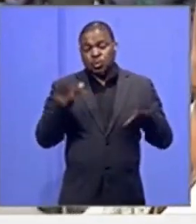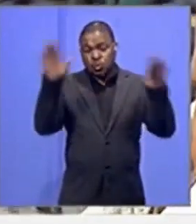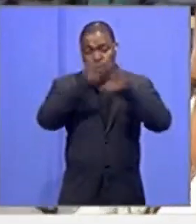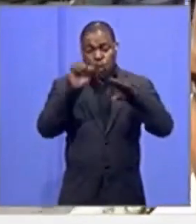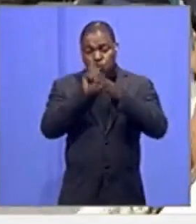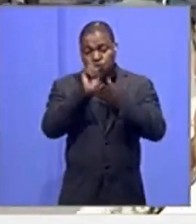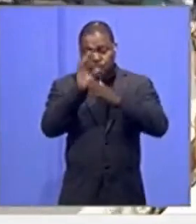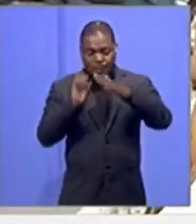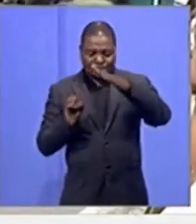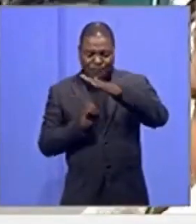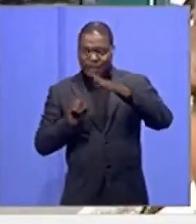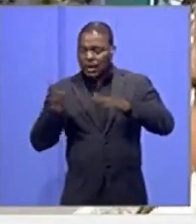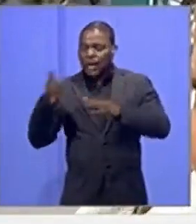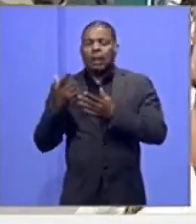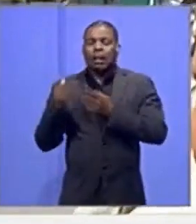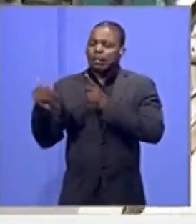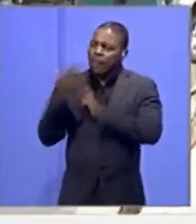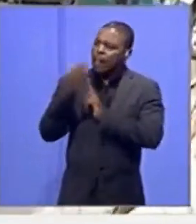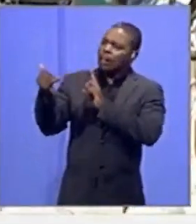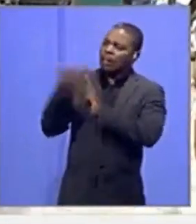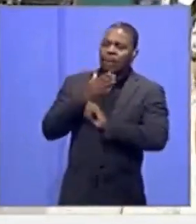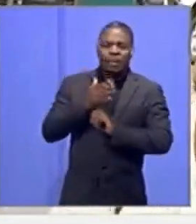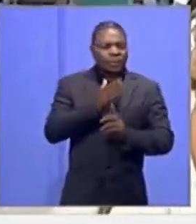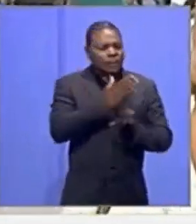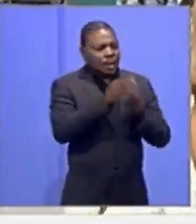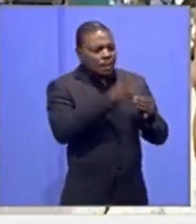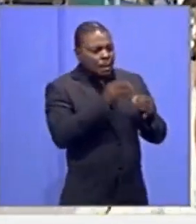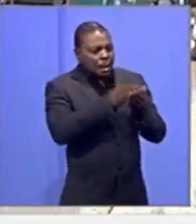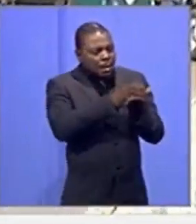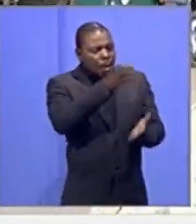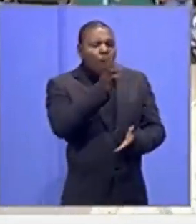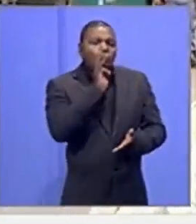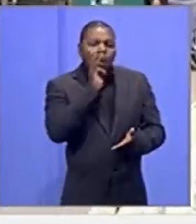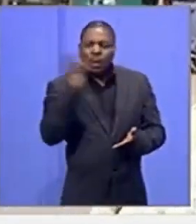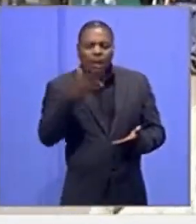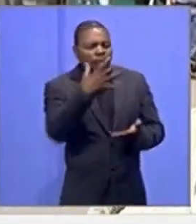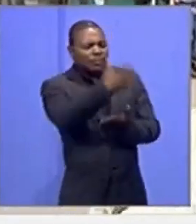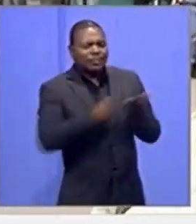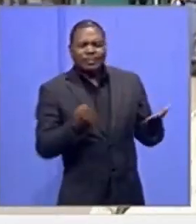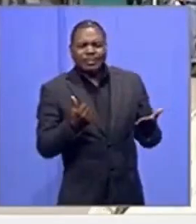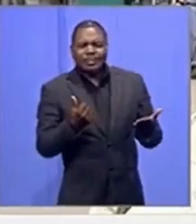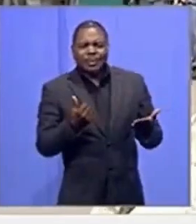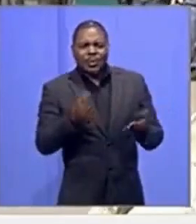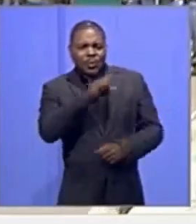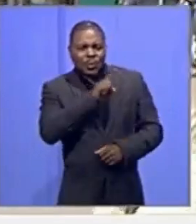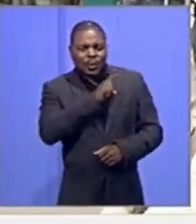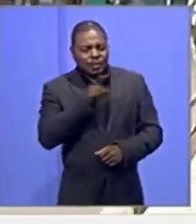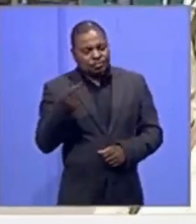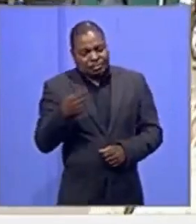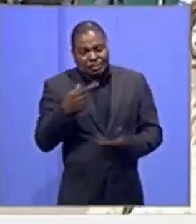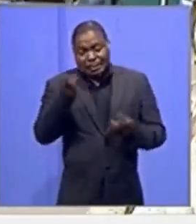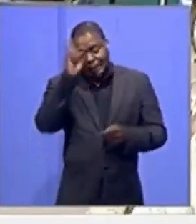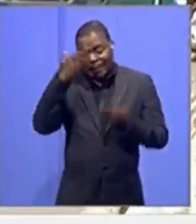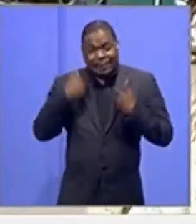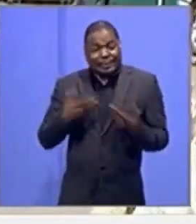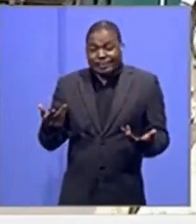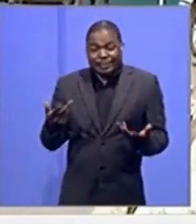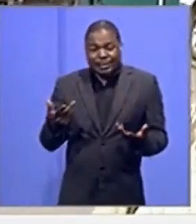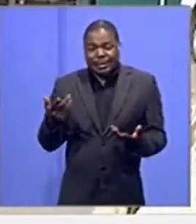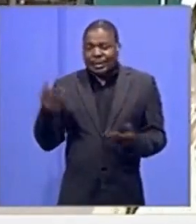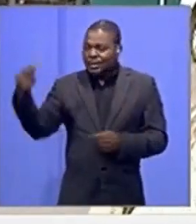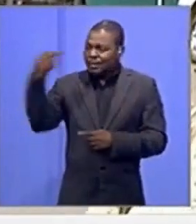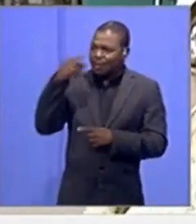ba nantse ba re phepetsa ka ona mokgolo go na difatša tse nketsweng fela dibotlolo tsa metsi plastic bottle ya metsi wa e nkelwa nje because o motho a motho and o